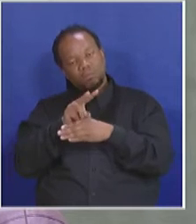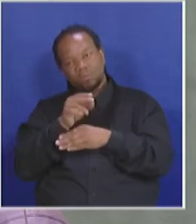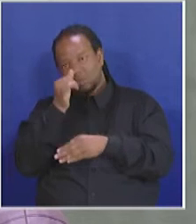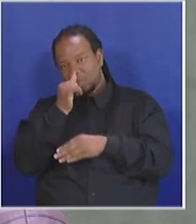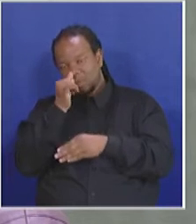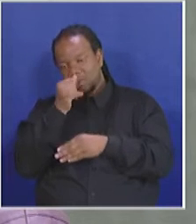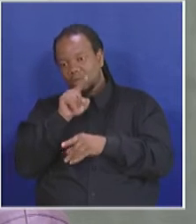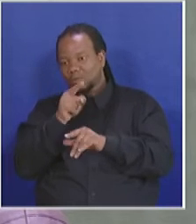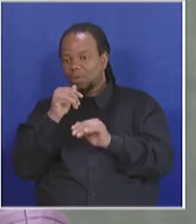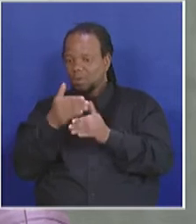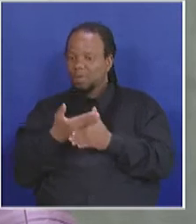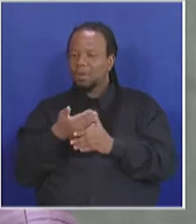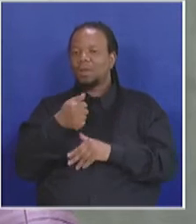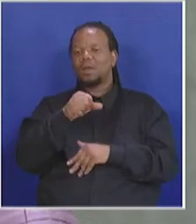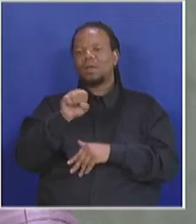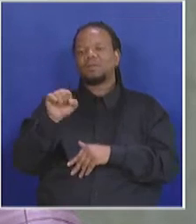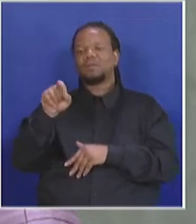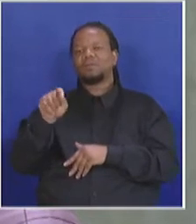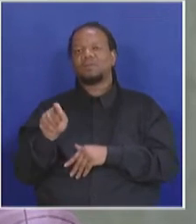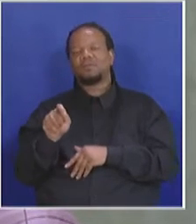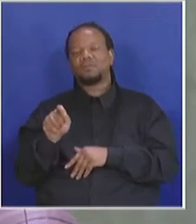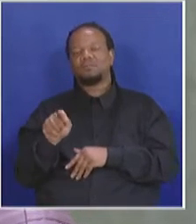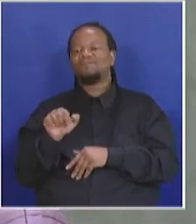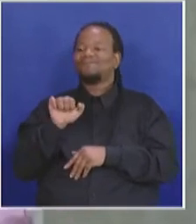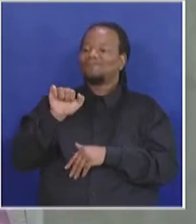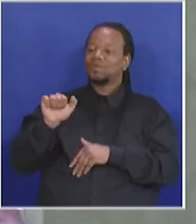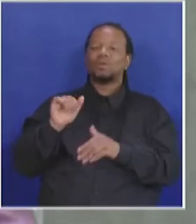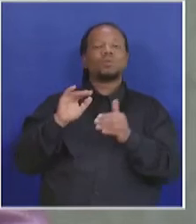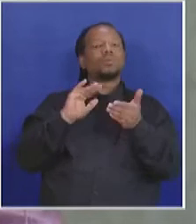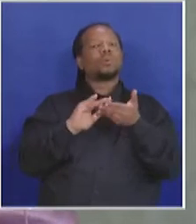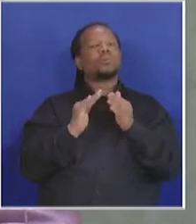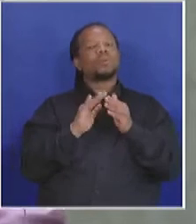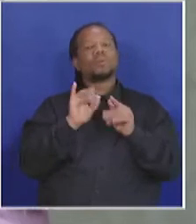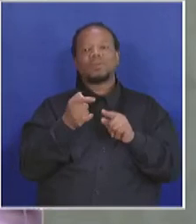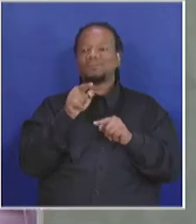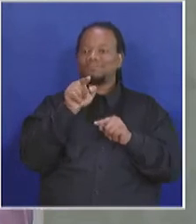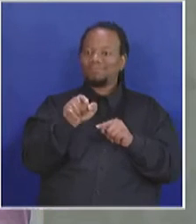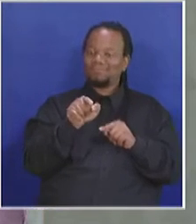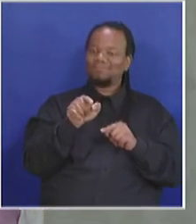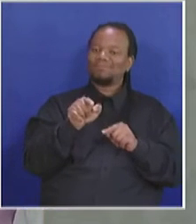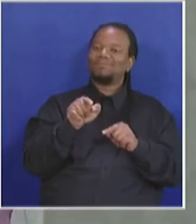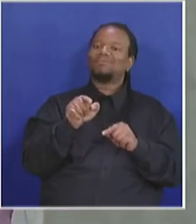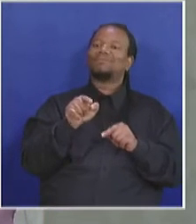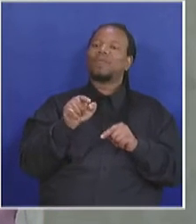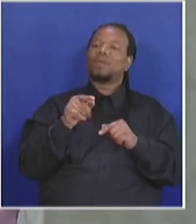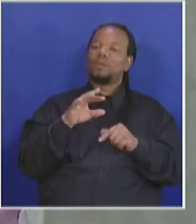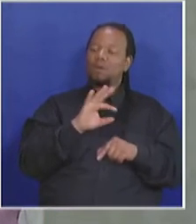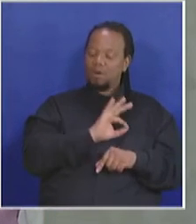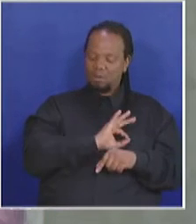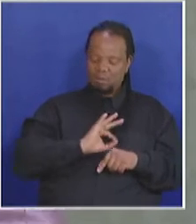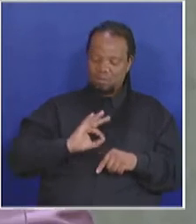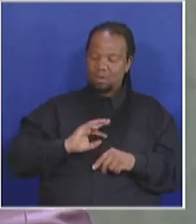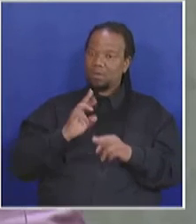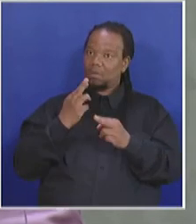of the community. And the community must hold the councillors accountable to call meetings at least once a